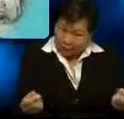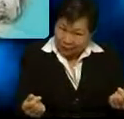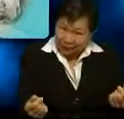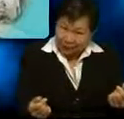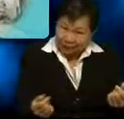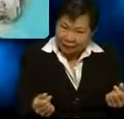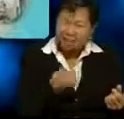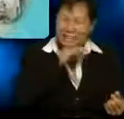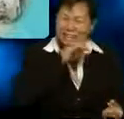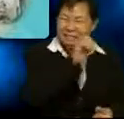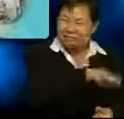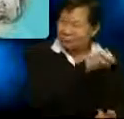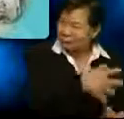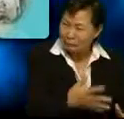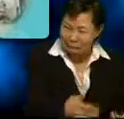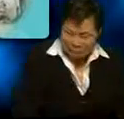litter,